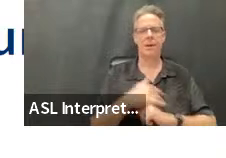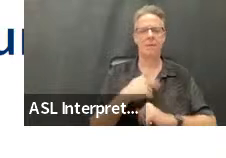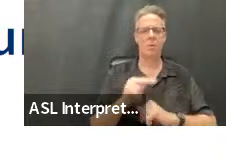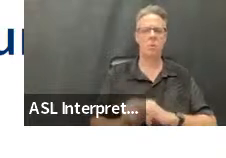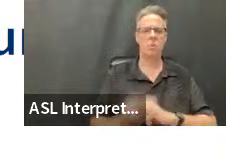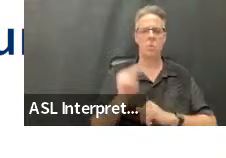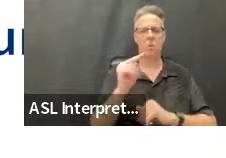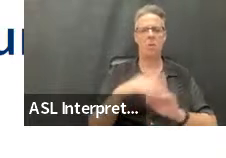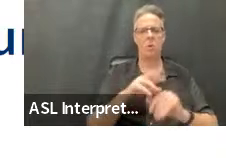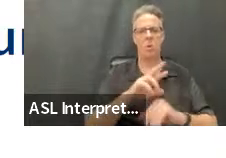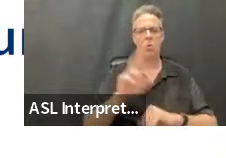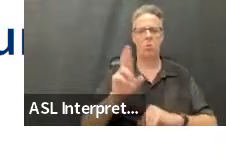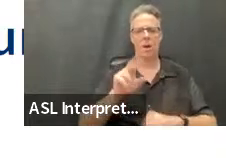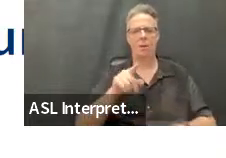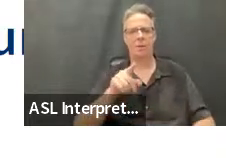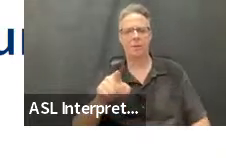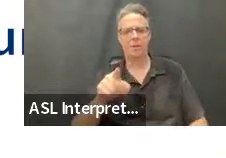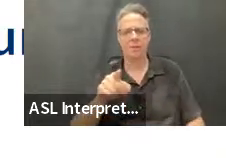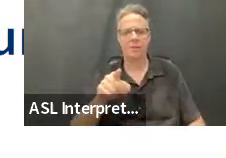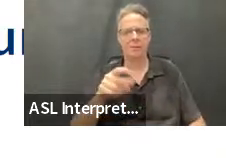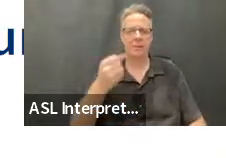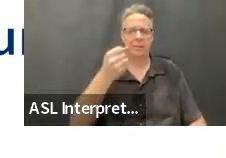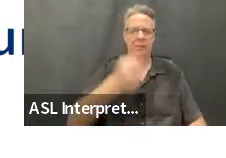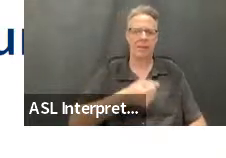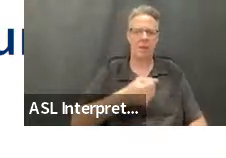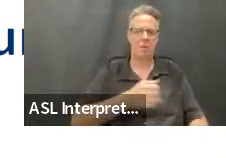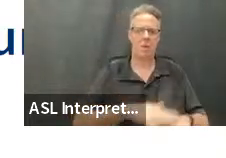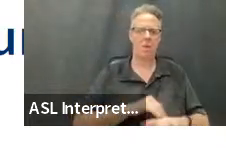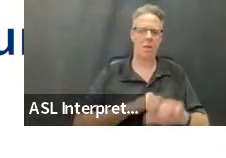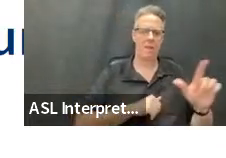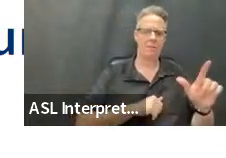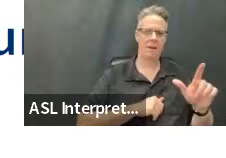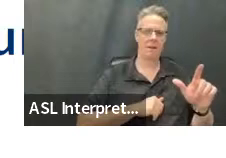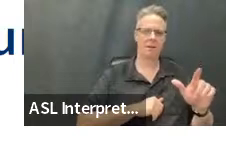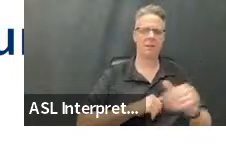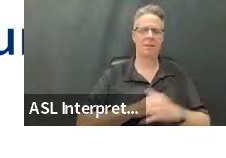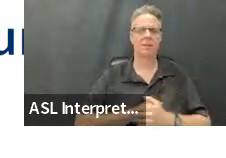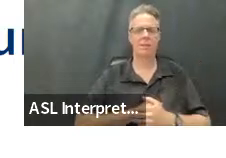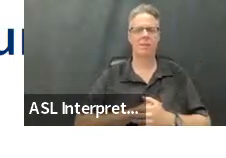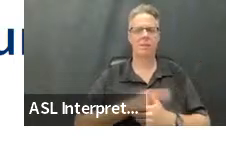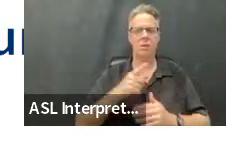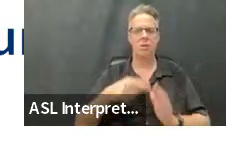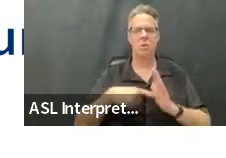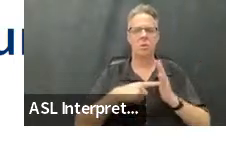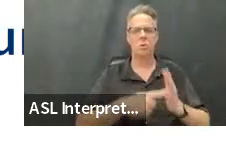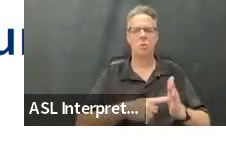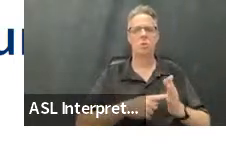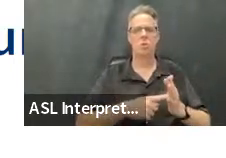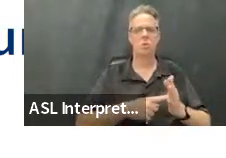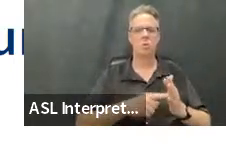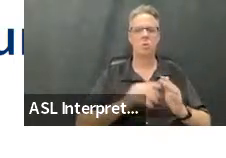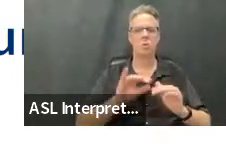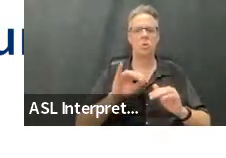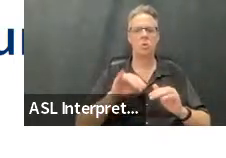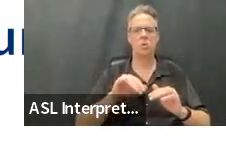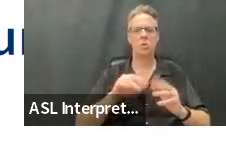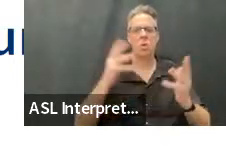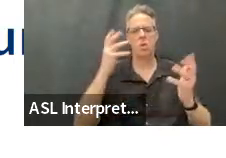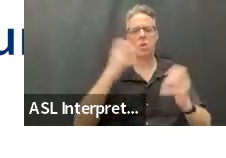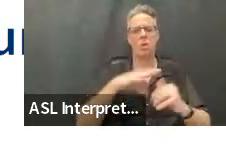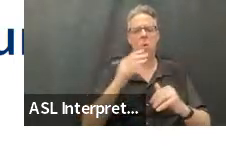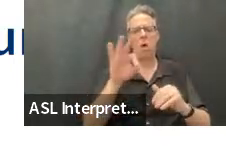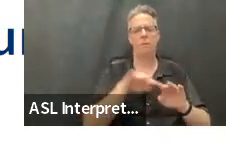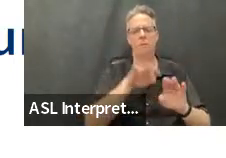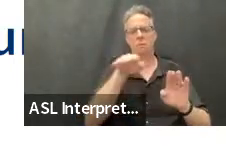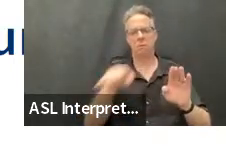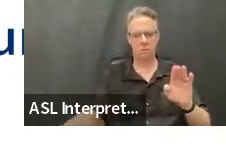northbound on the right-hand side, southbound on the left-hand side of the graph. The graphs are showing off ramps in dark blue, on